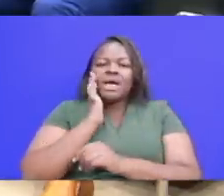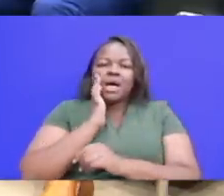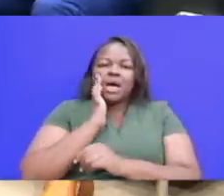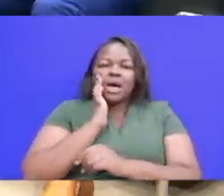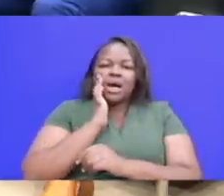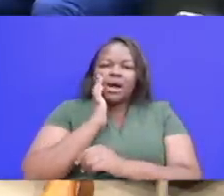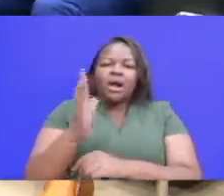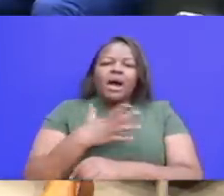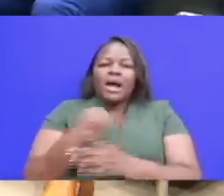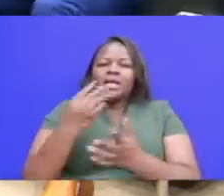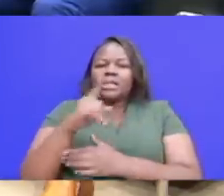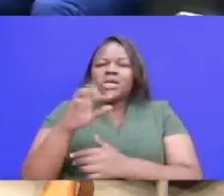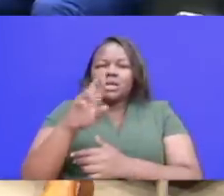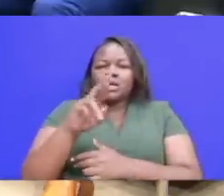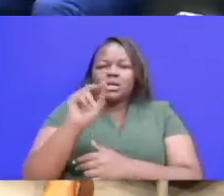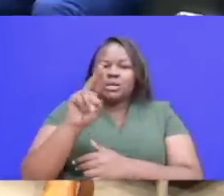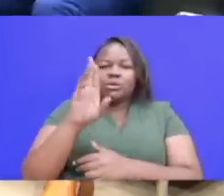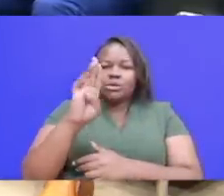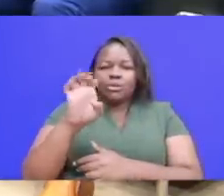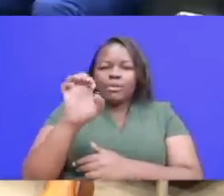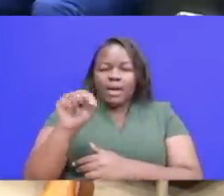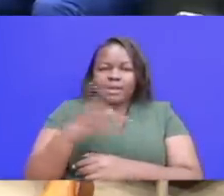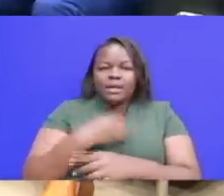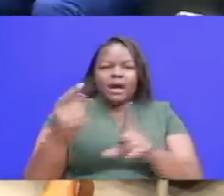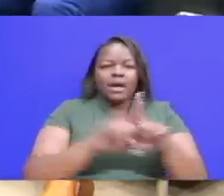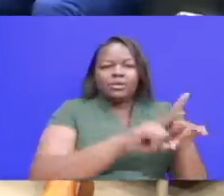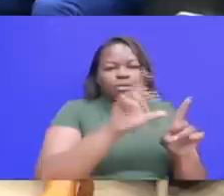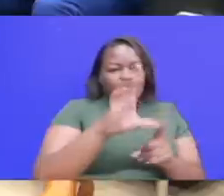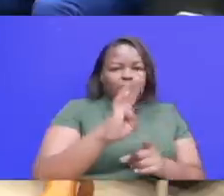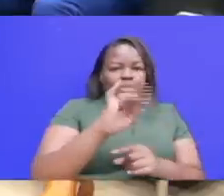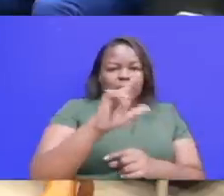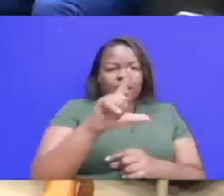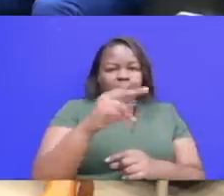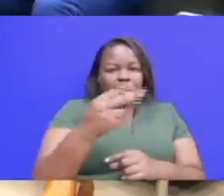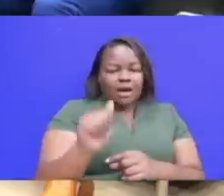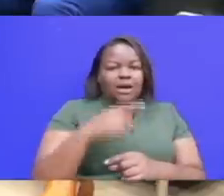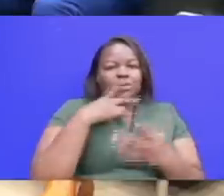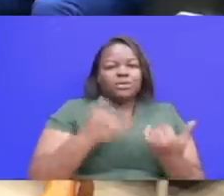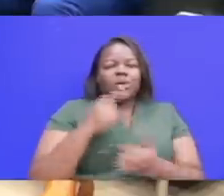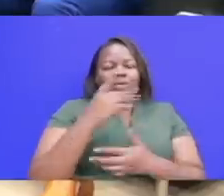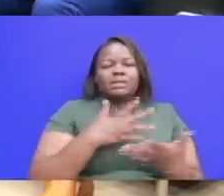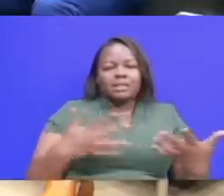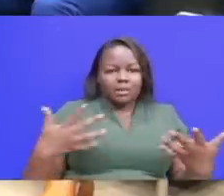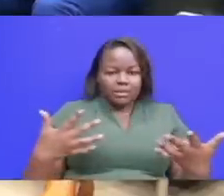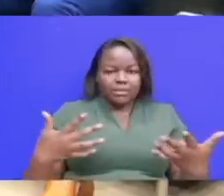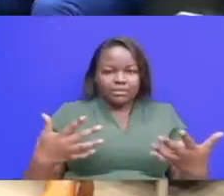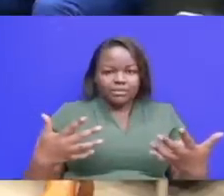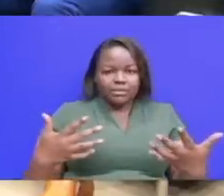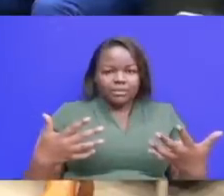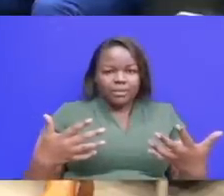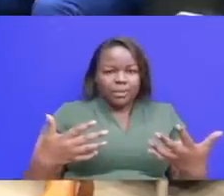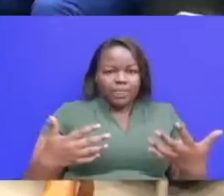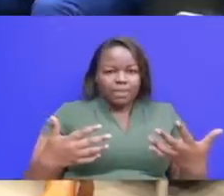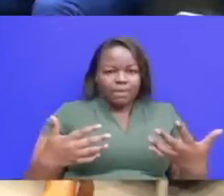I think it was Reuben. Yeah. Bilhah. So this is a behavior that it's a pattern that is